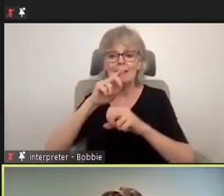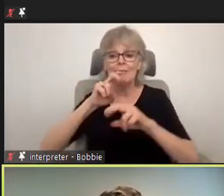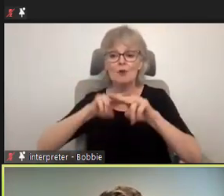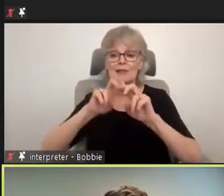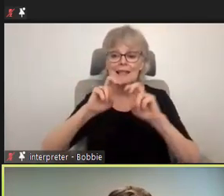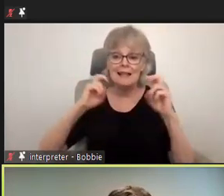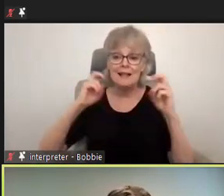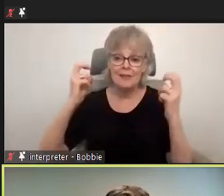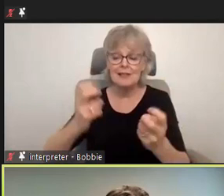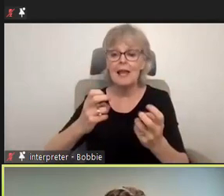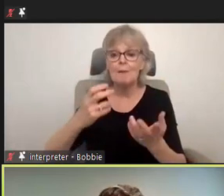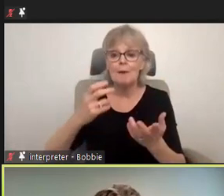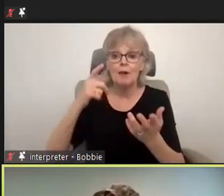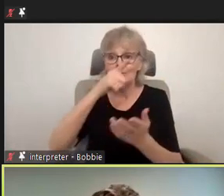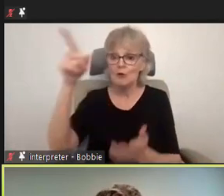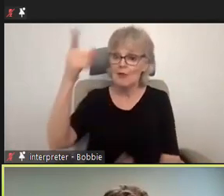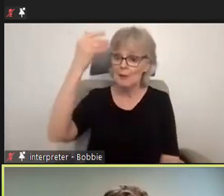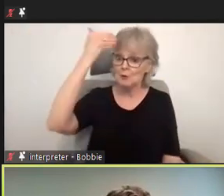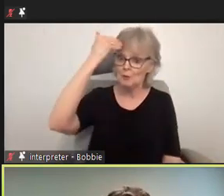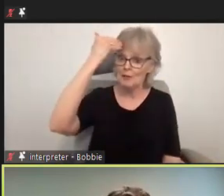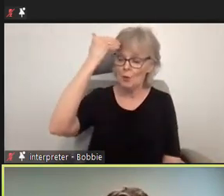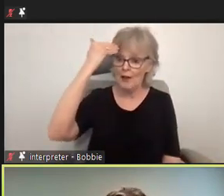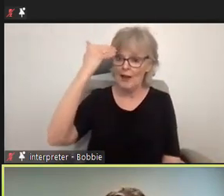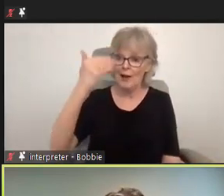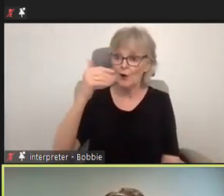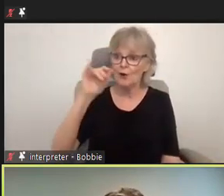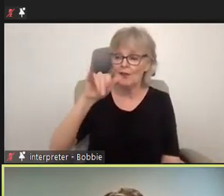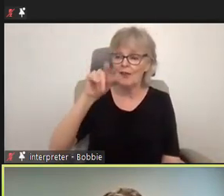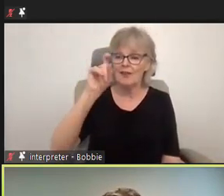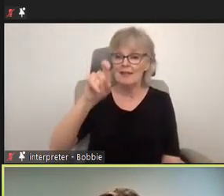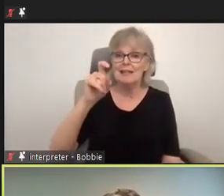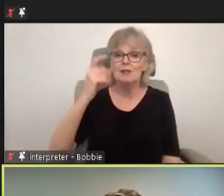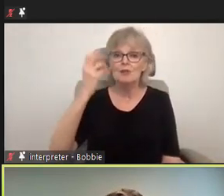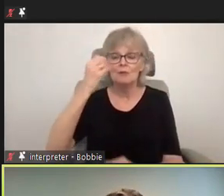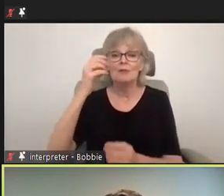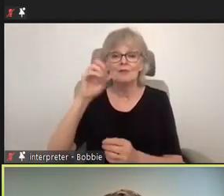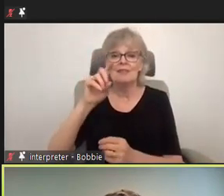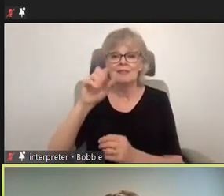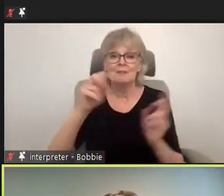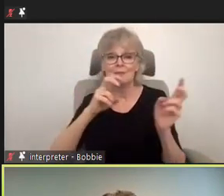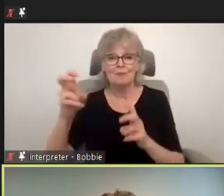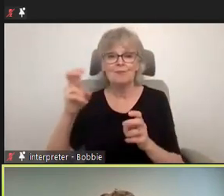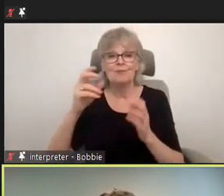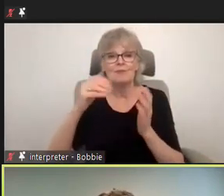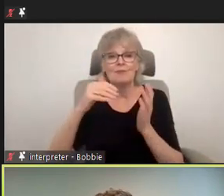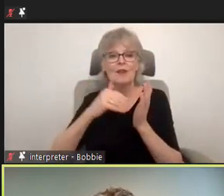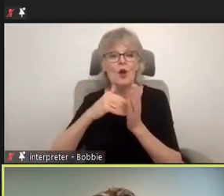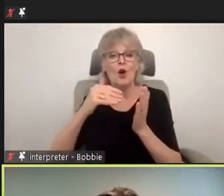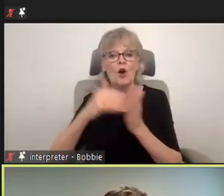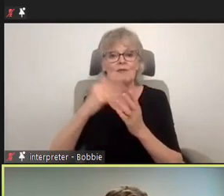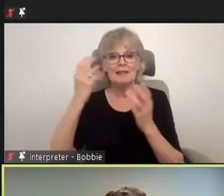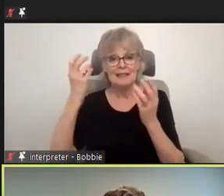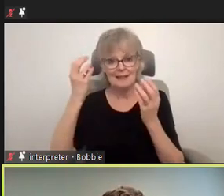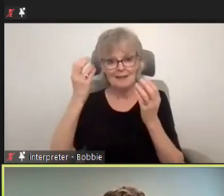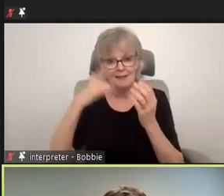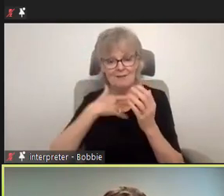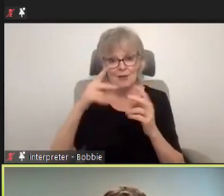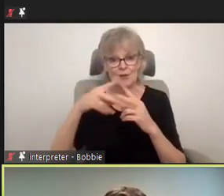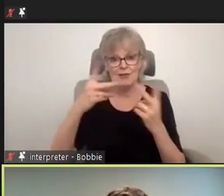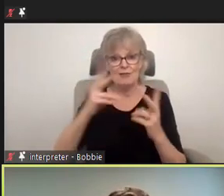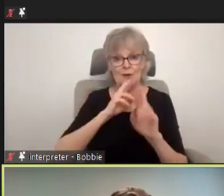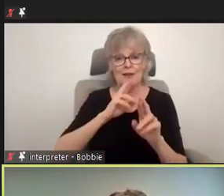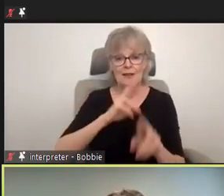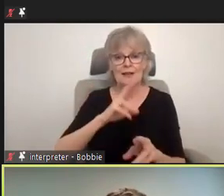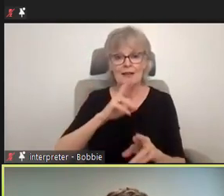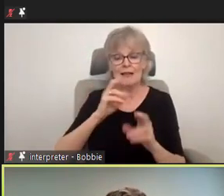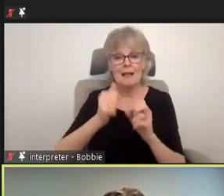even be aware that they need to be thinking about disability issues in the first place. And so often it feels very reactive, and the pandemic was no different.